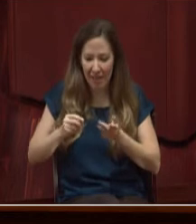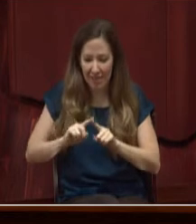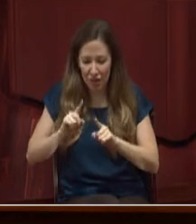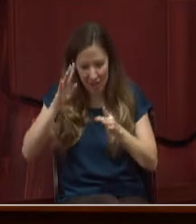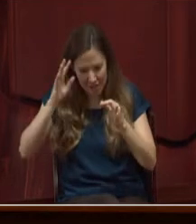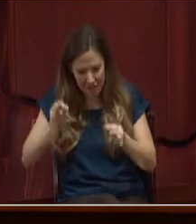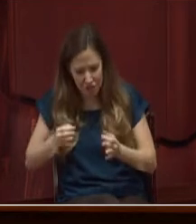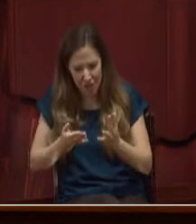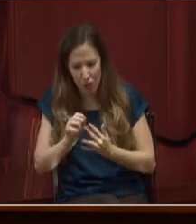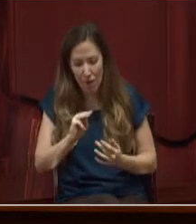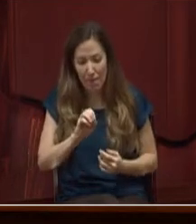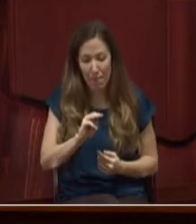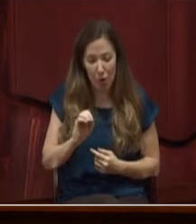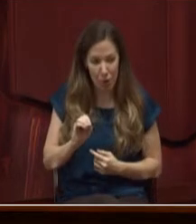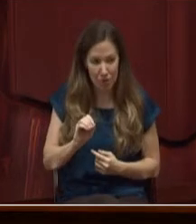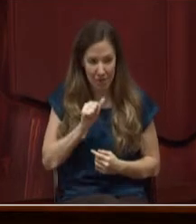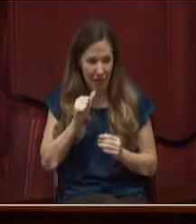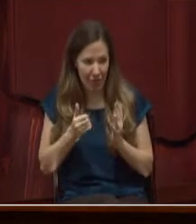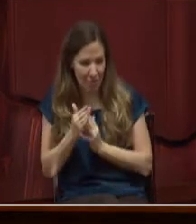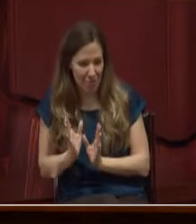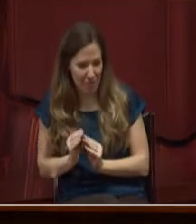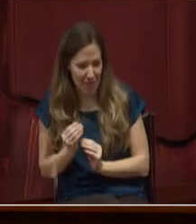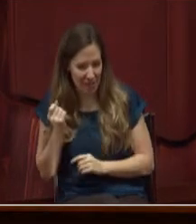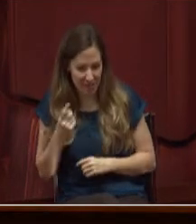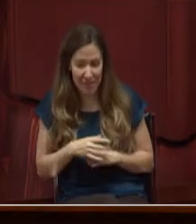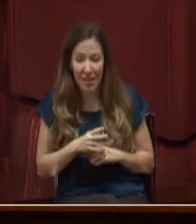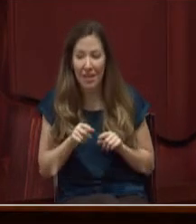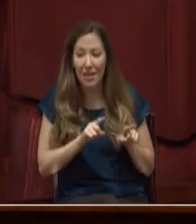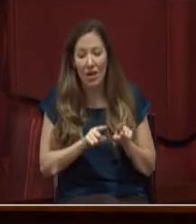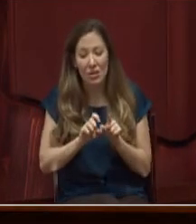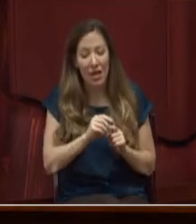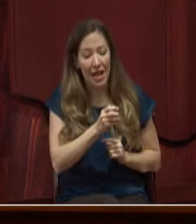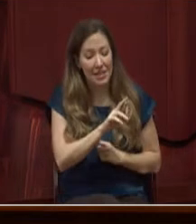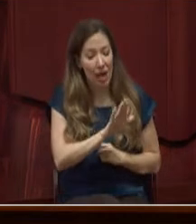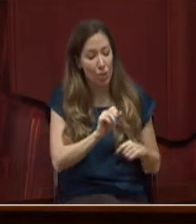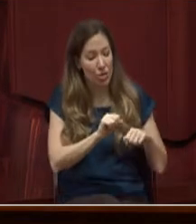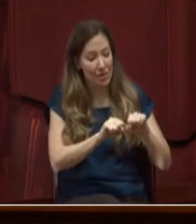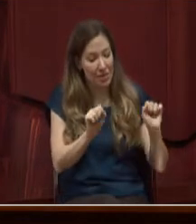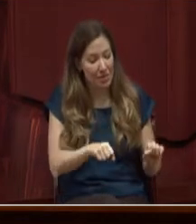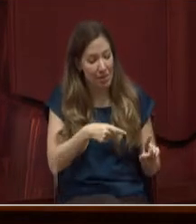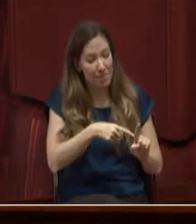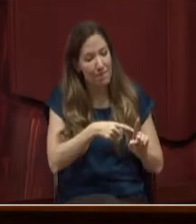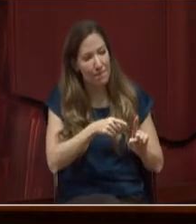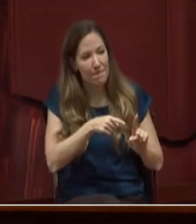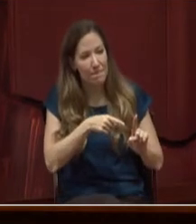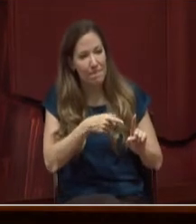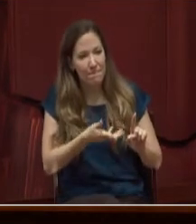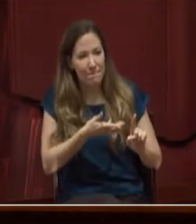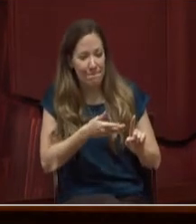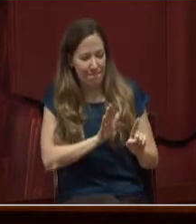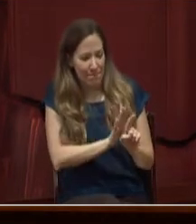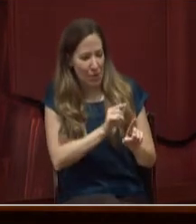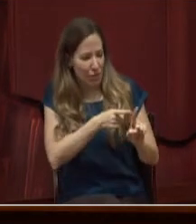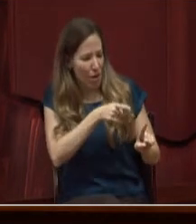than meetings. It also, the other shortcoming of the Eisenhower system was because it was the military, a lot of the